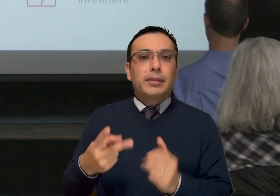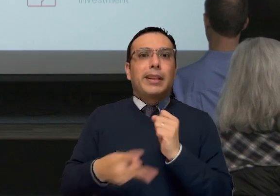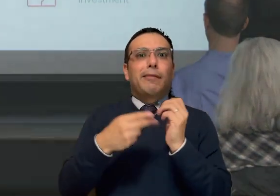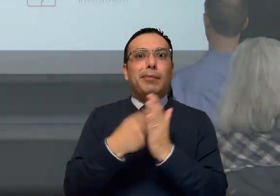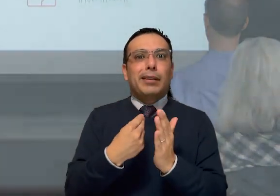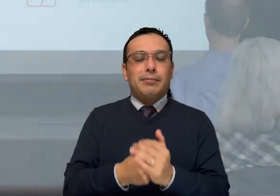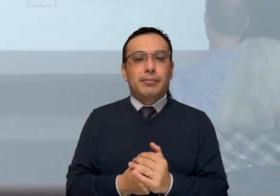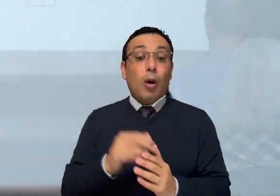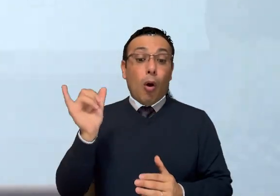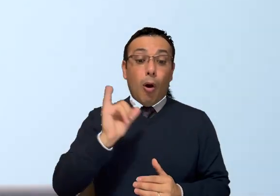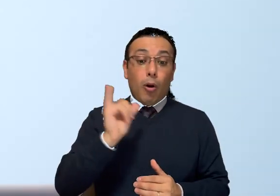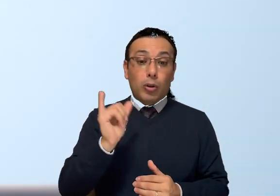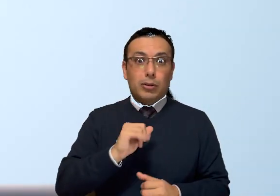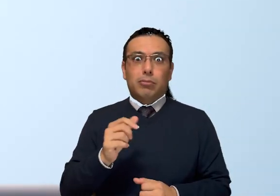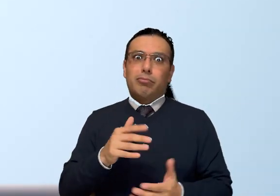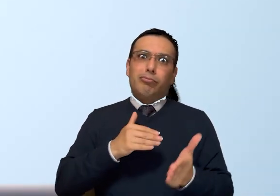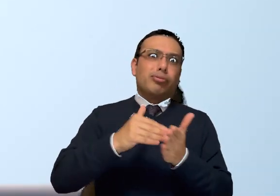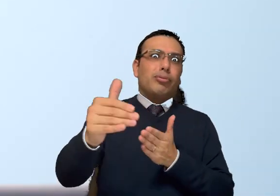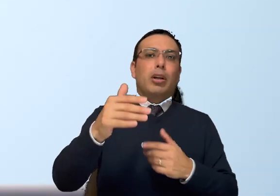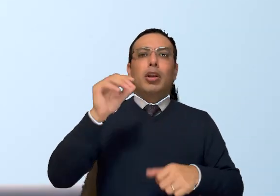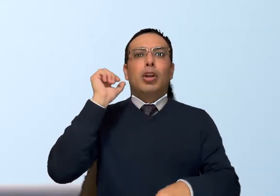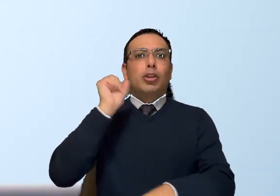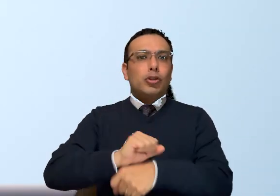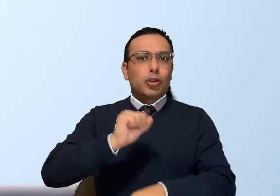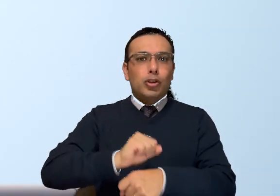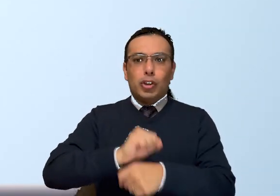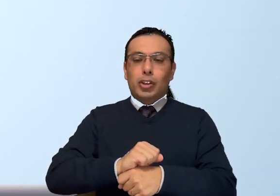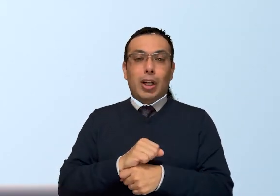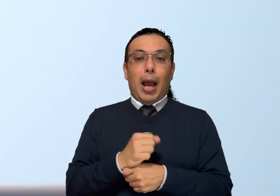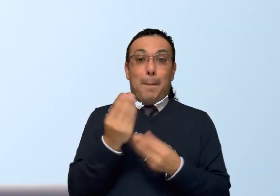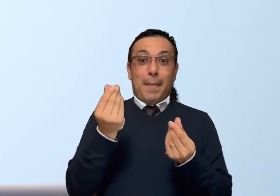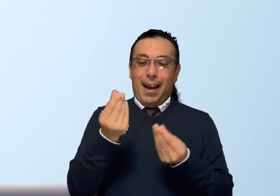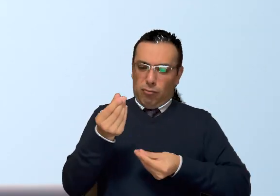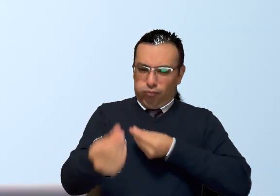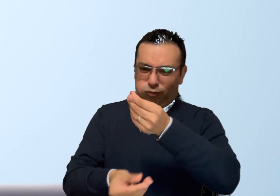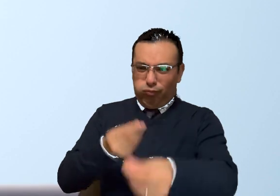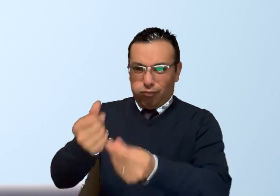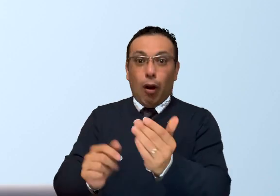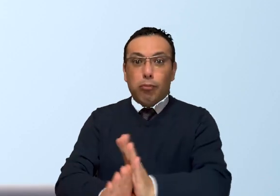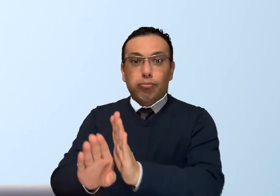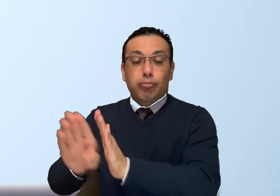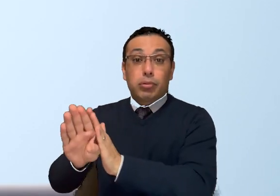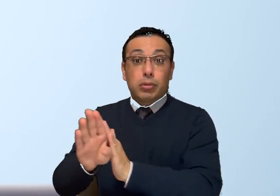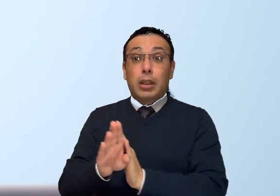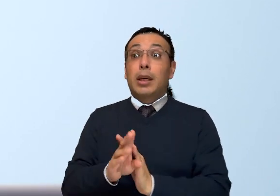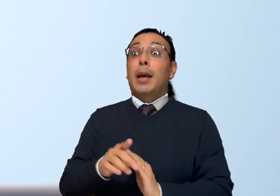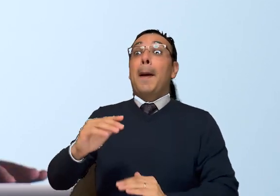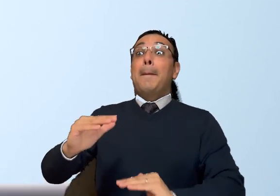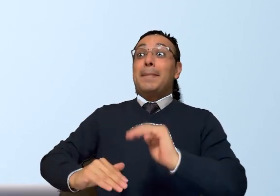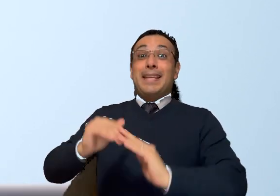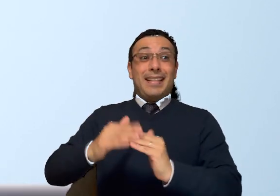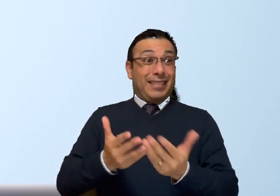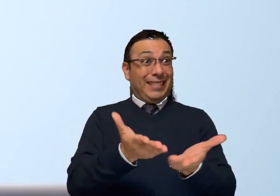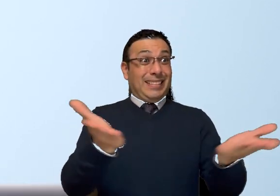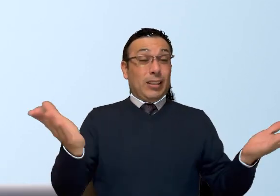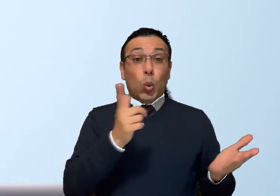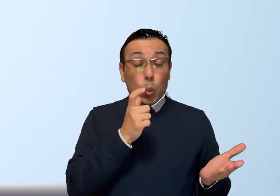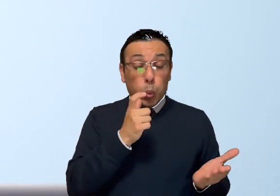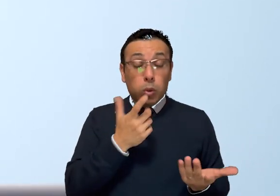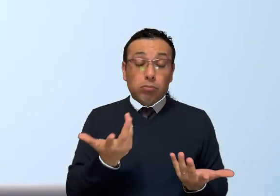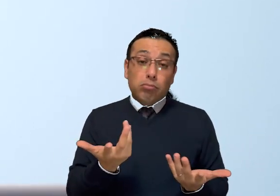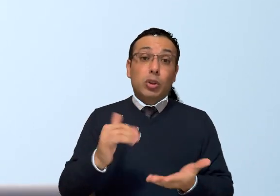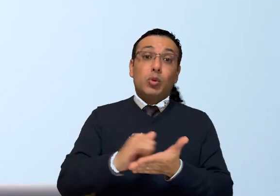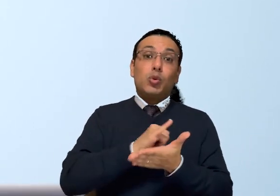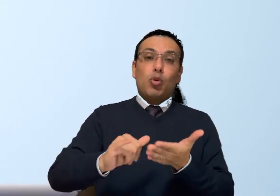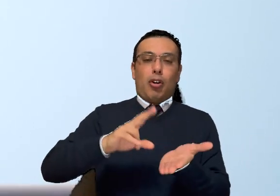of dollars in economic investment and economic development, as New York contractors will do a lot of the work to rebuild our grid. So doing nothing is not an